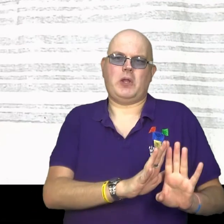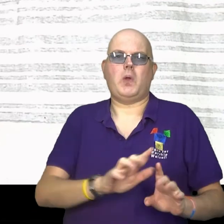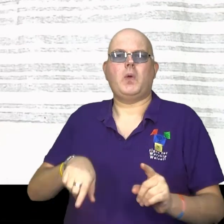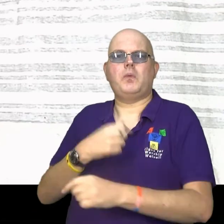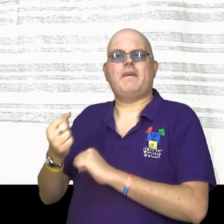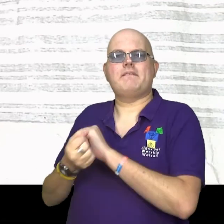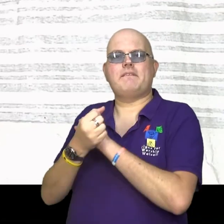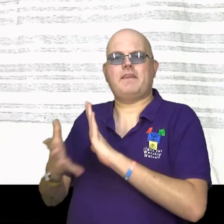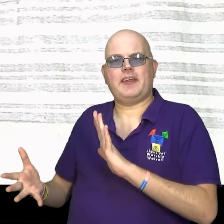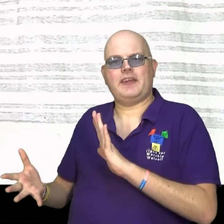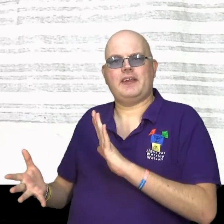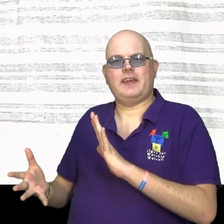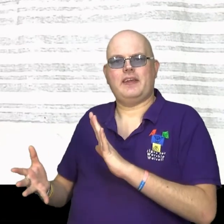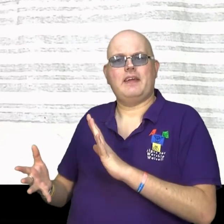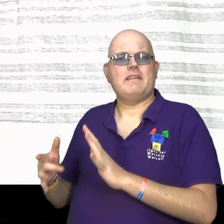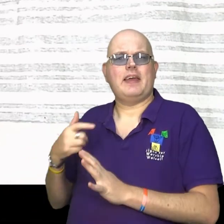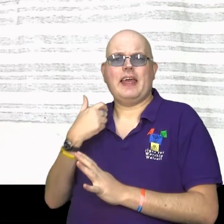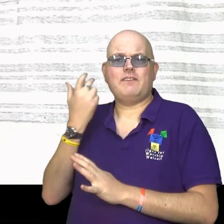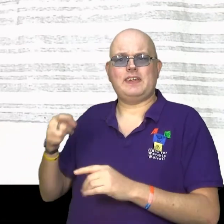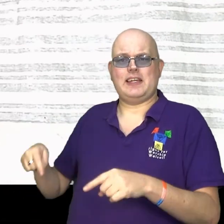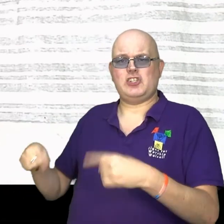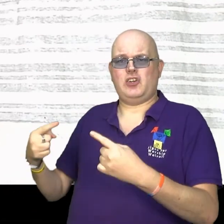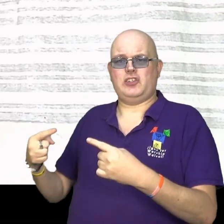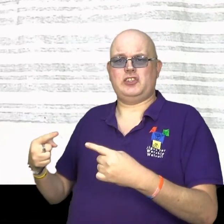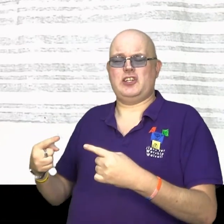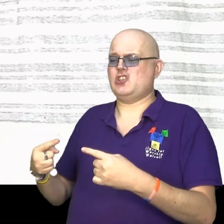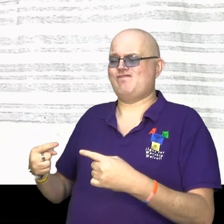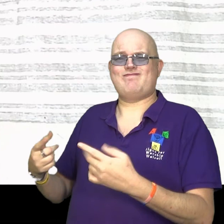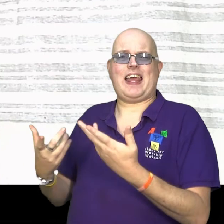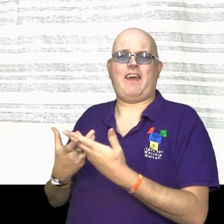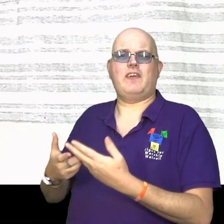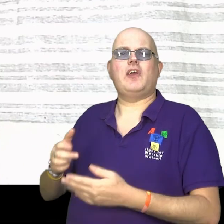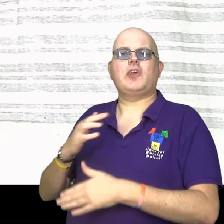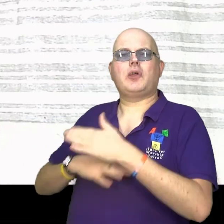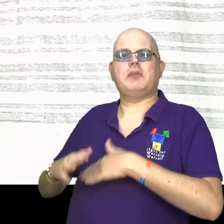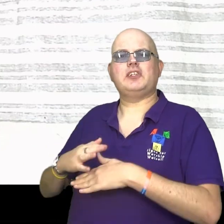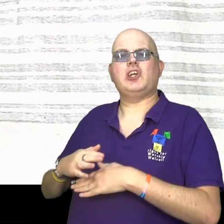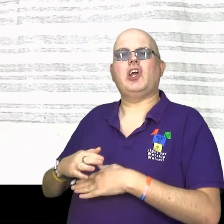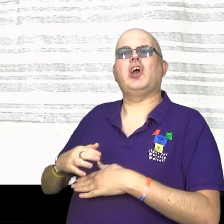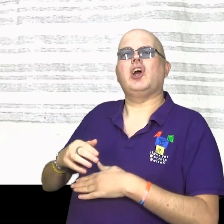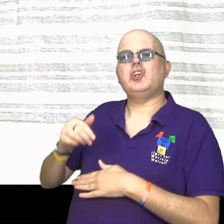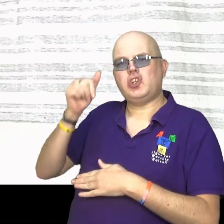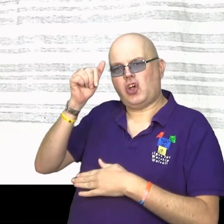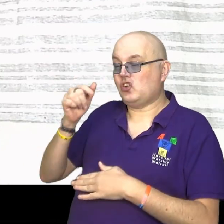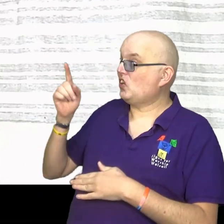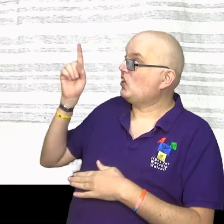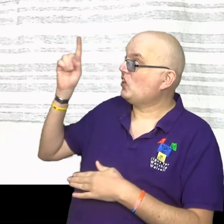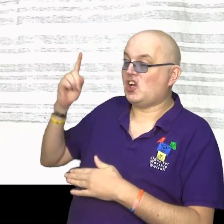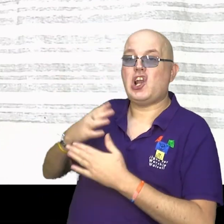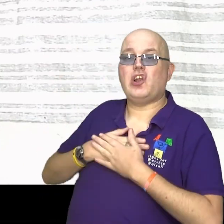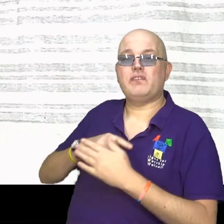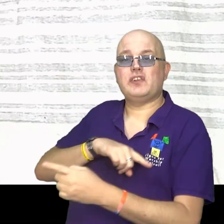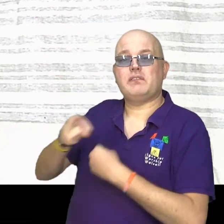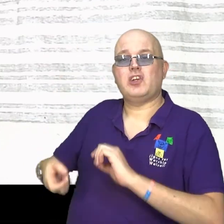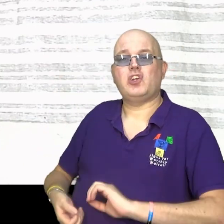anxiety. We are free to face the challenges of life with a spirit of humility and the knowledge of the love of our